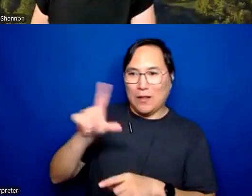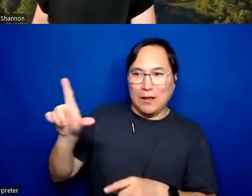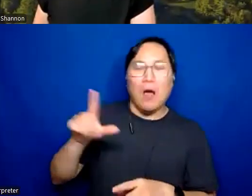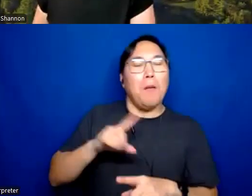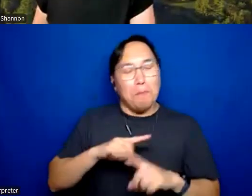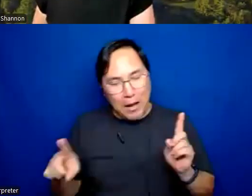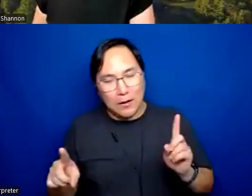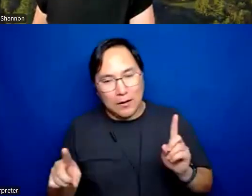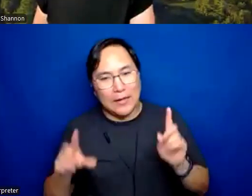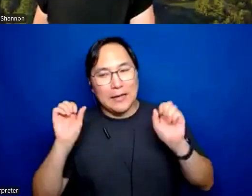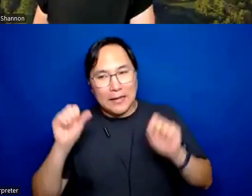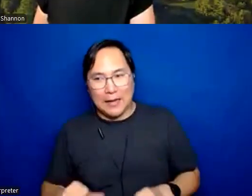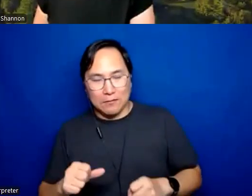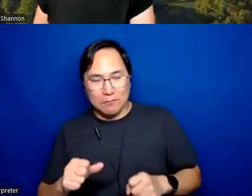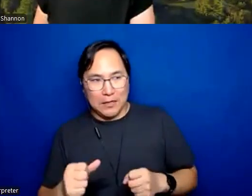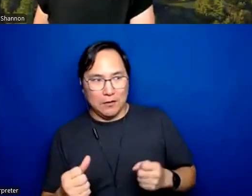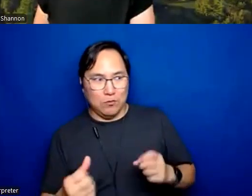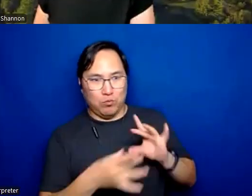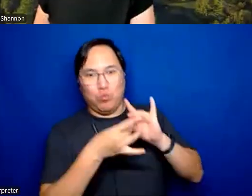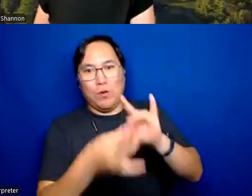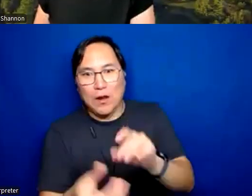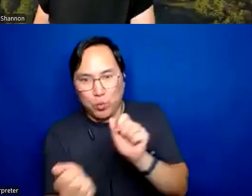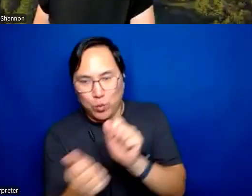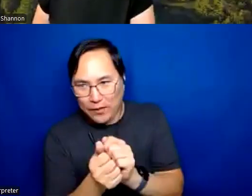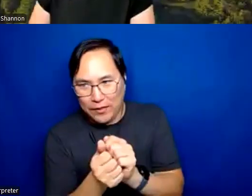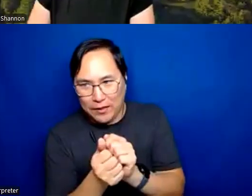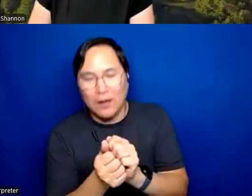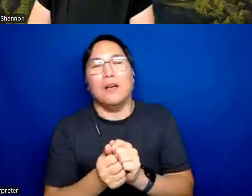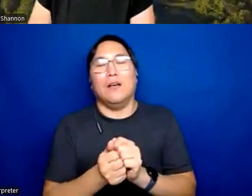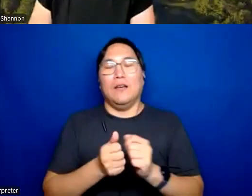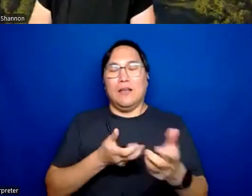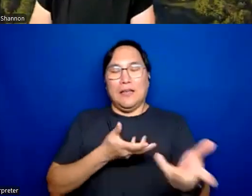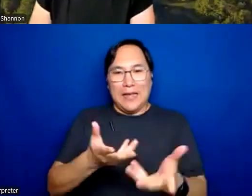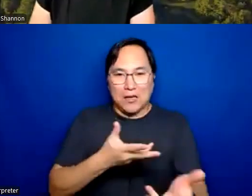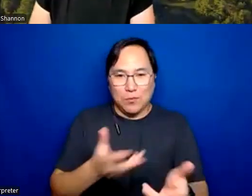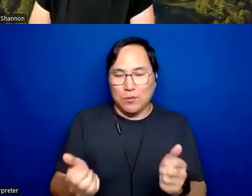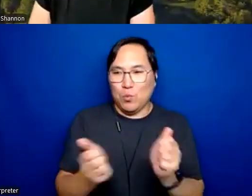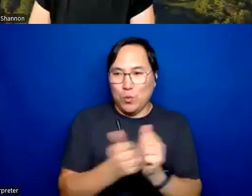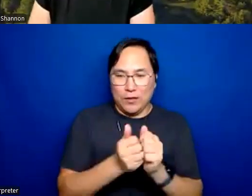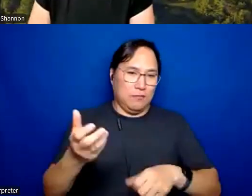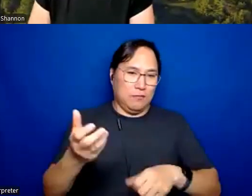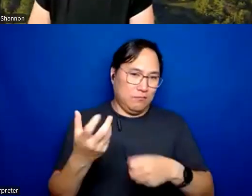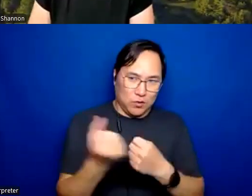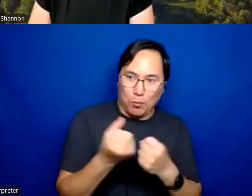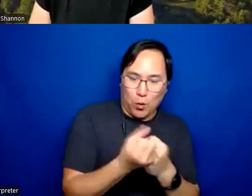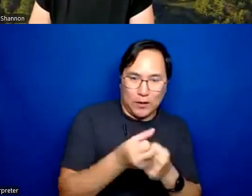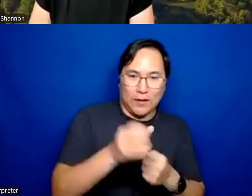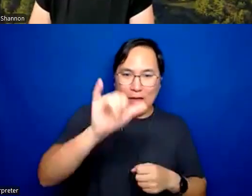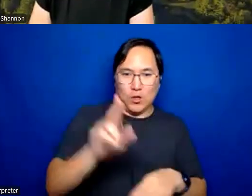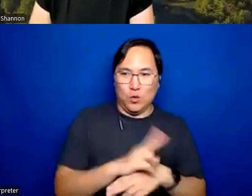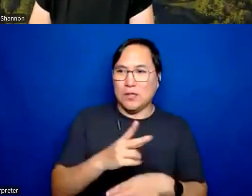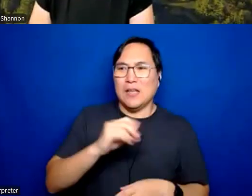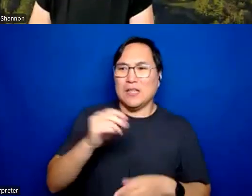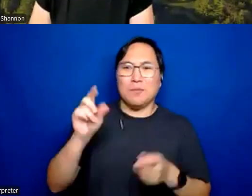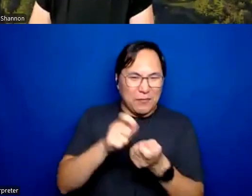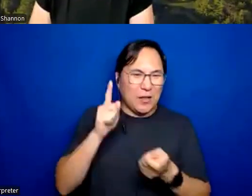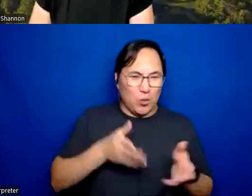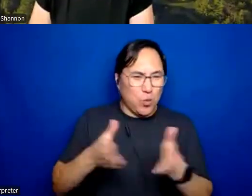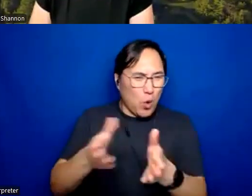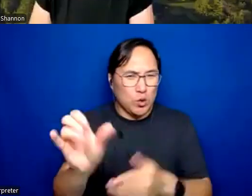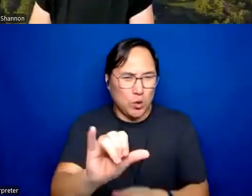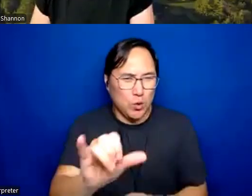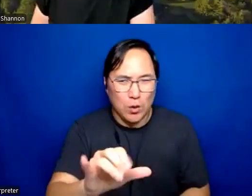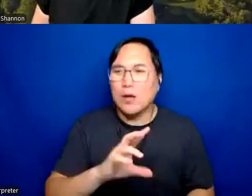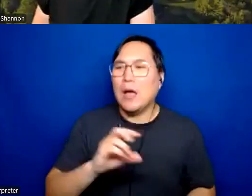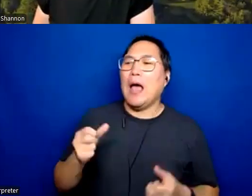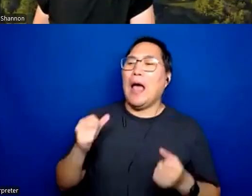the refuge during the wintertime. And our road network lends itself very well to that use on the refuge. So I think there's a lot of ways in which